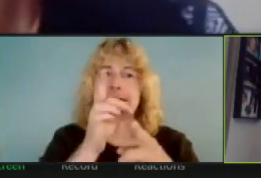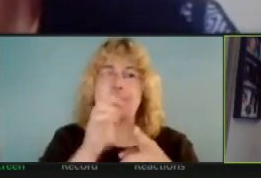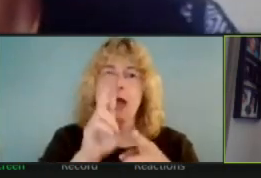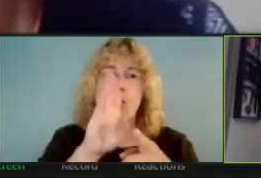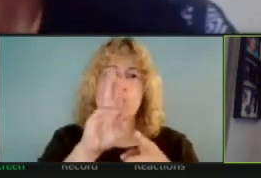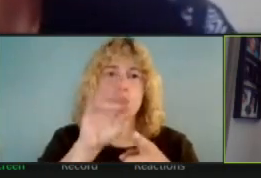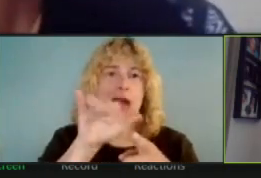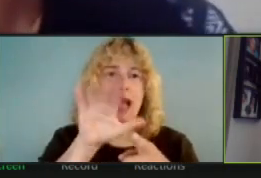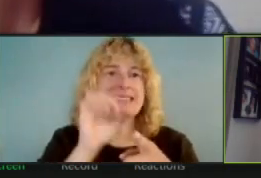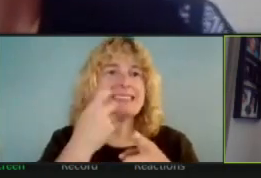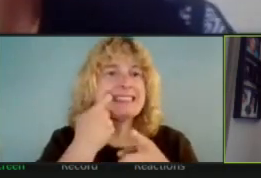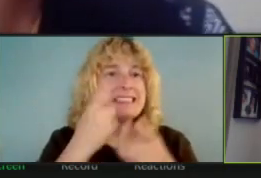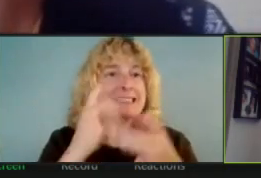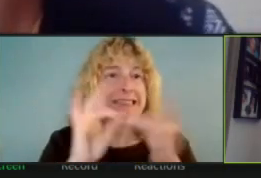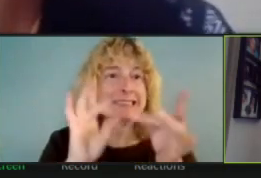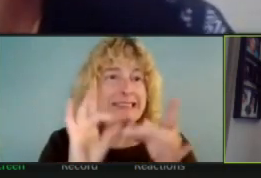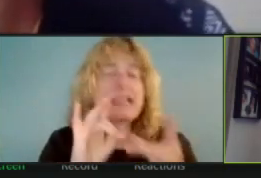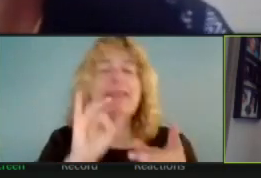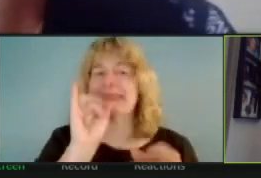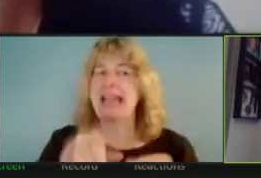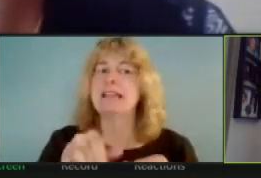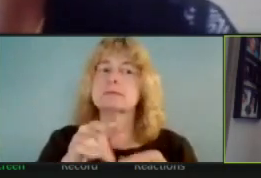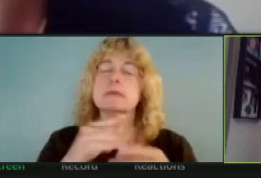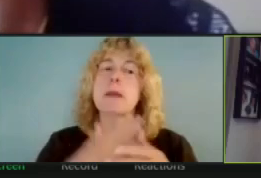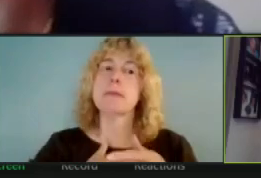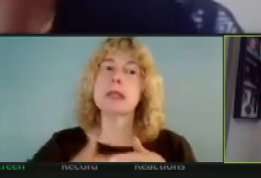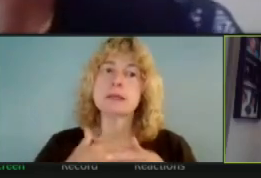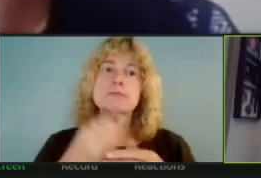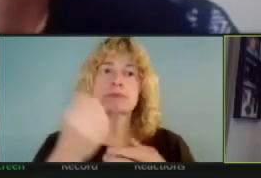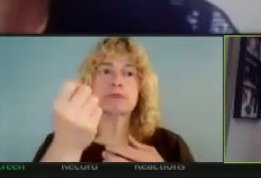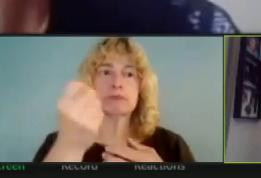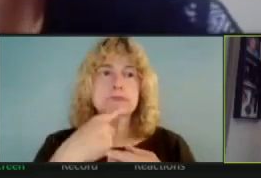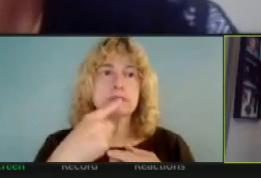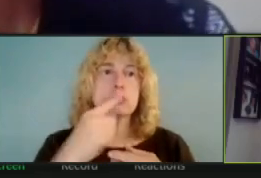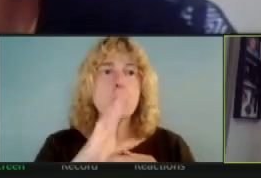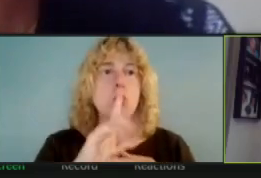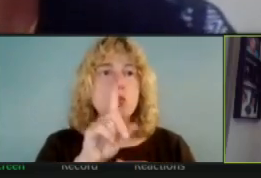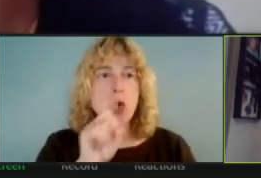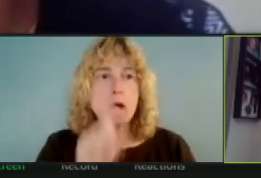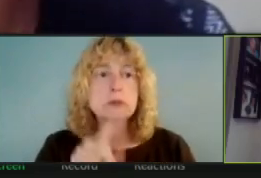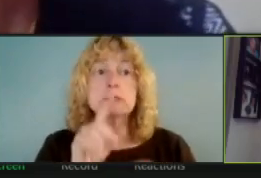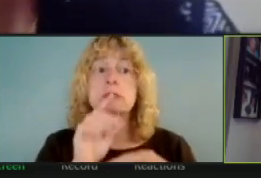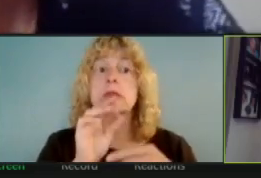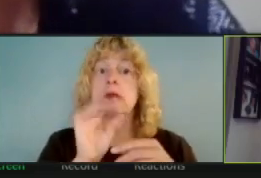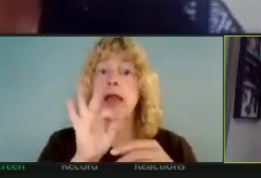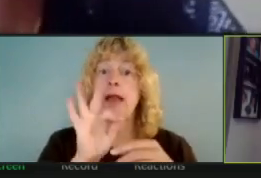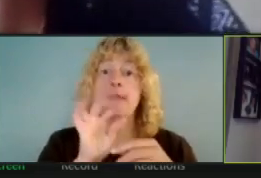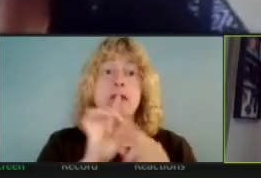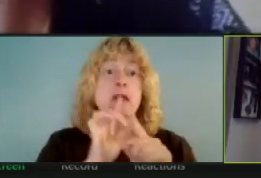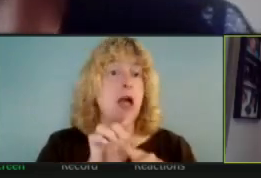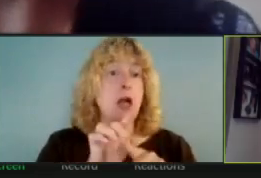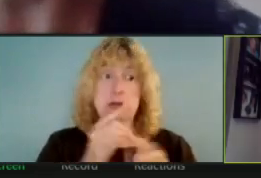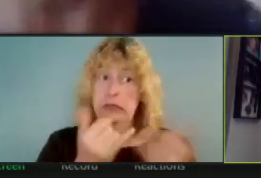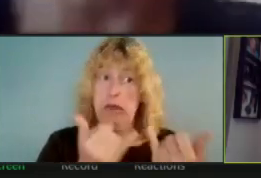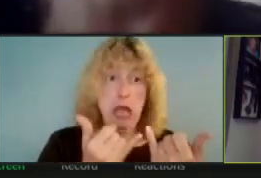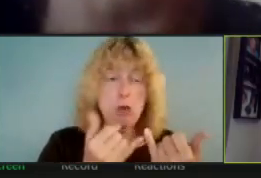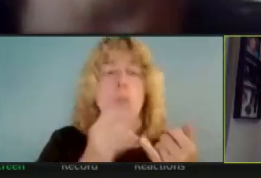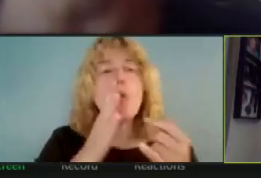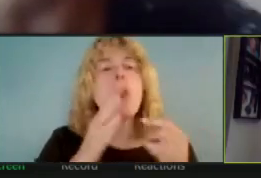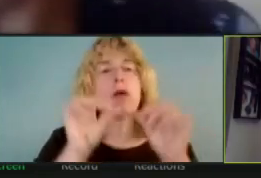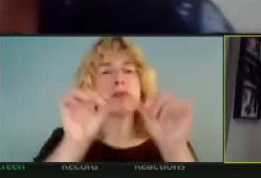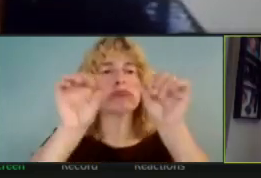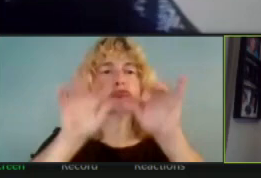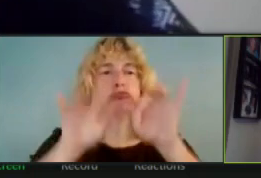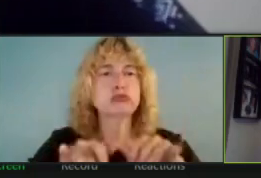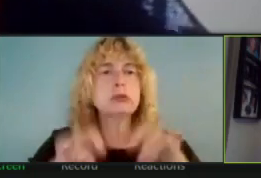questions. We will make sure that those have an answer, if not this week, by next week. So we're going to transition in our